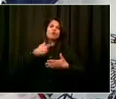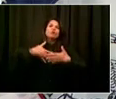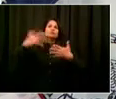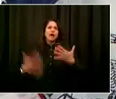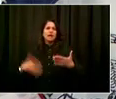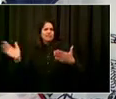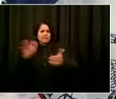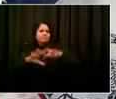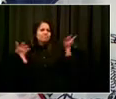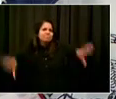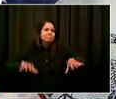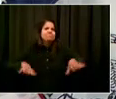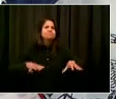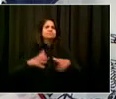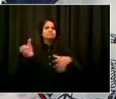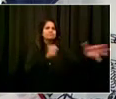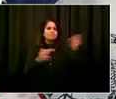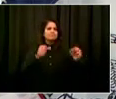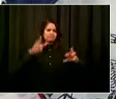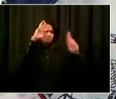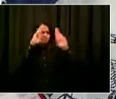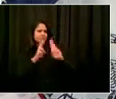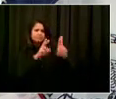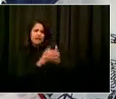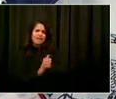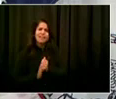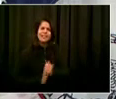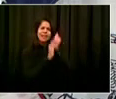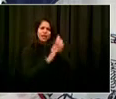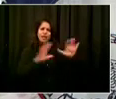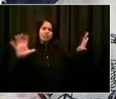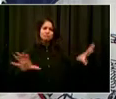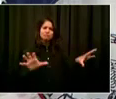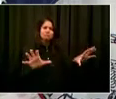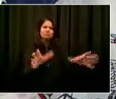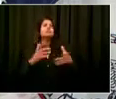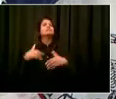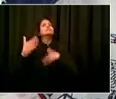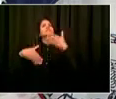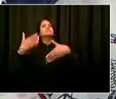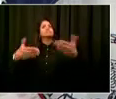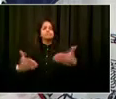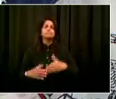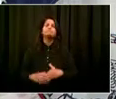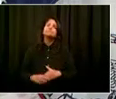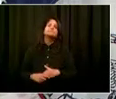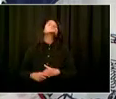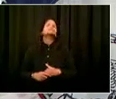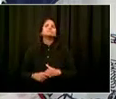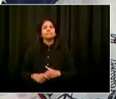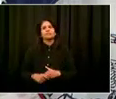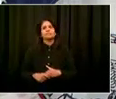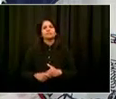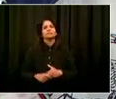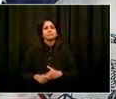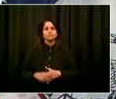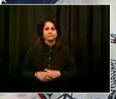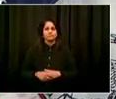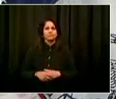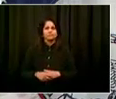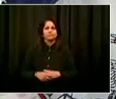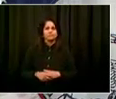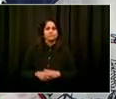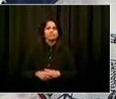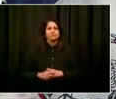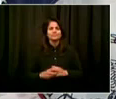honored and respected. This is an amazing turning point, but what it means for us here in New York City in particular is that we will have three